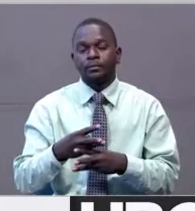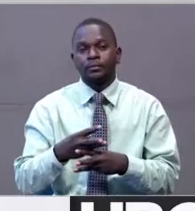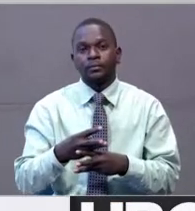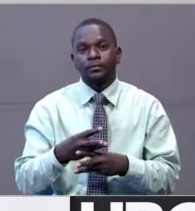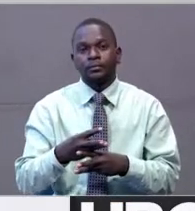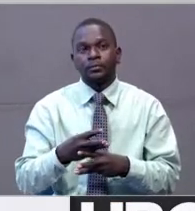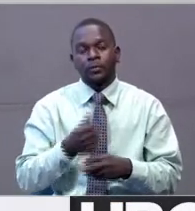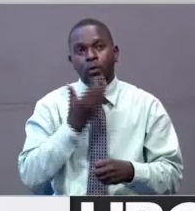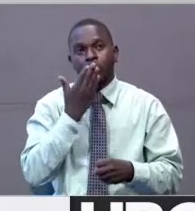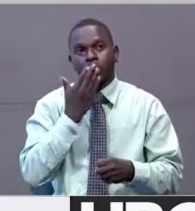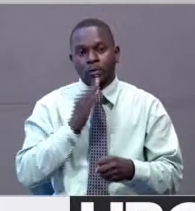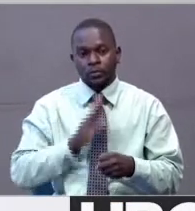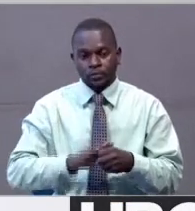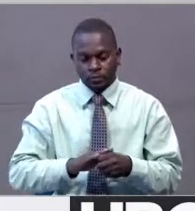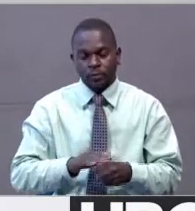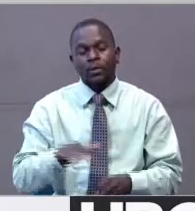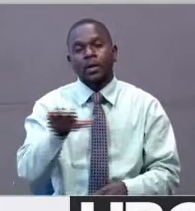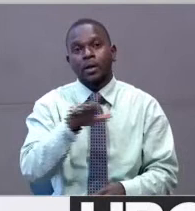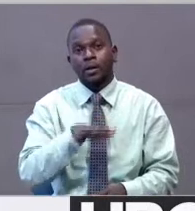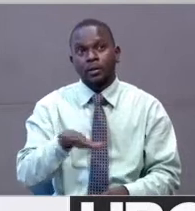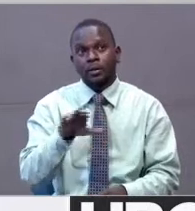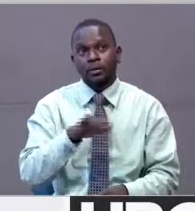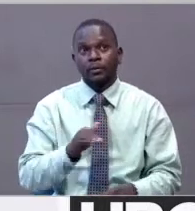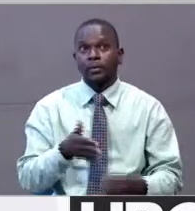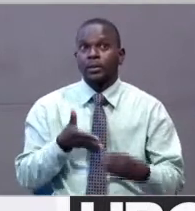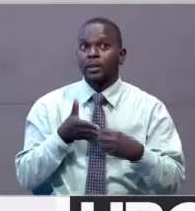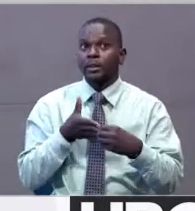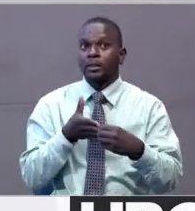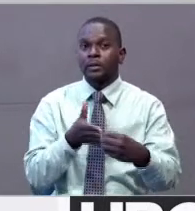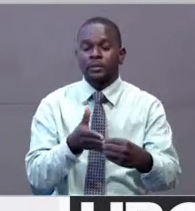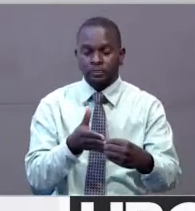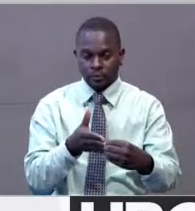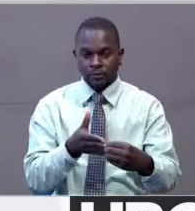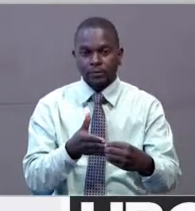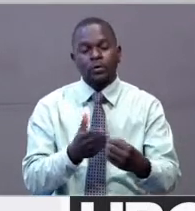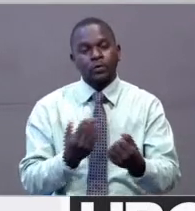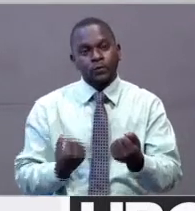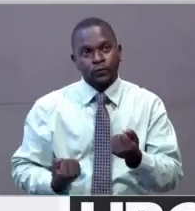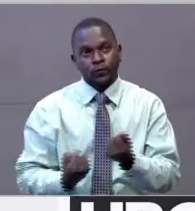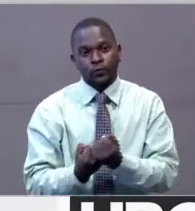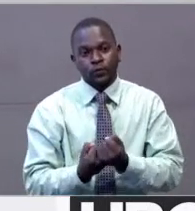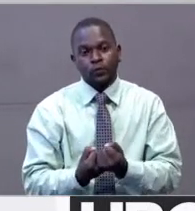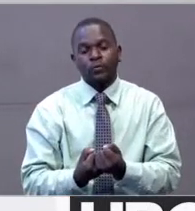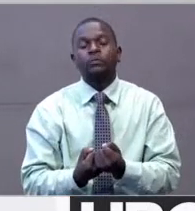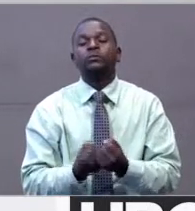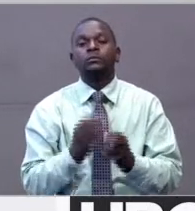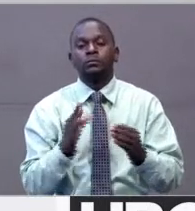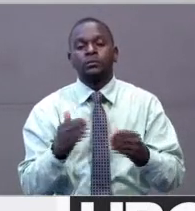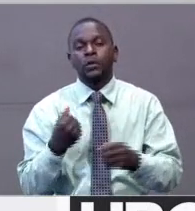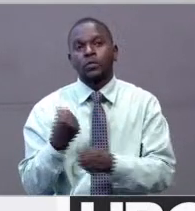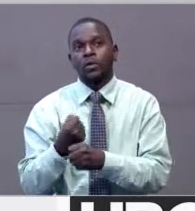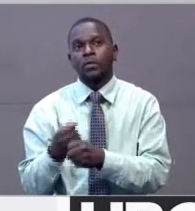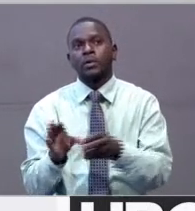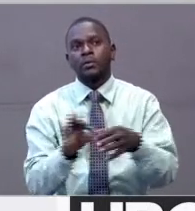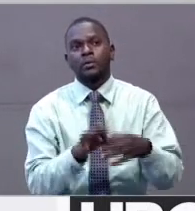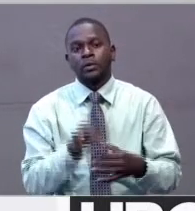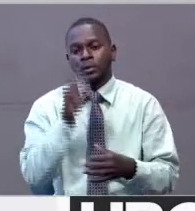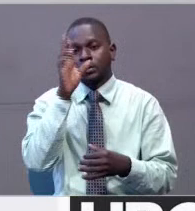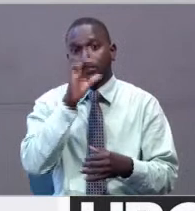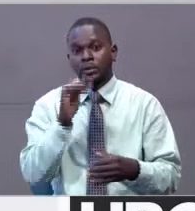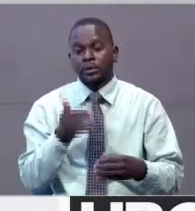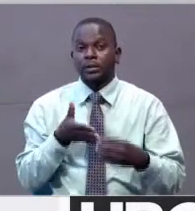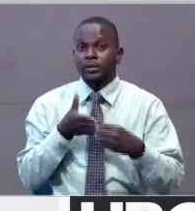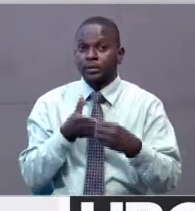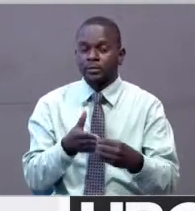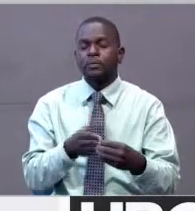We have pledged as the city leadership our full support to work with all the religious leaders and to